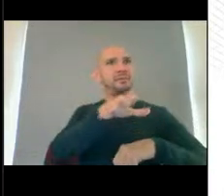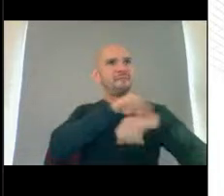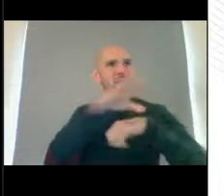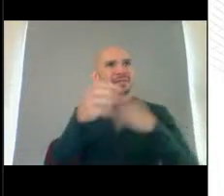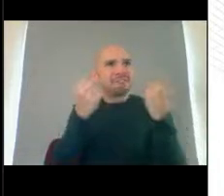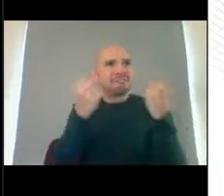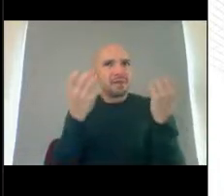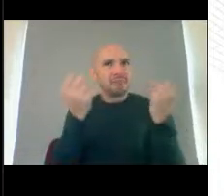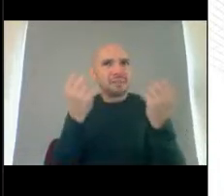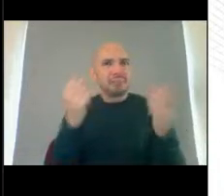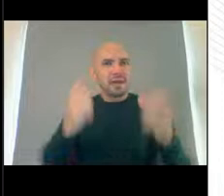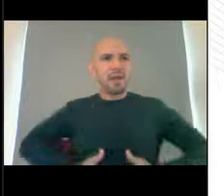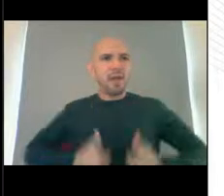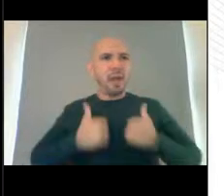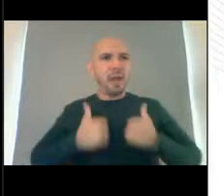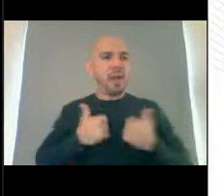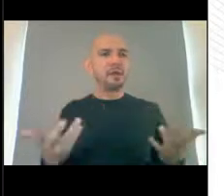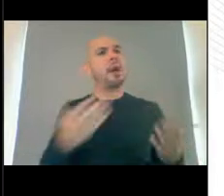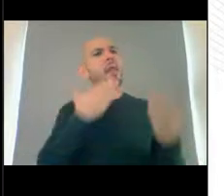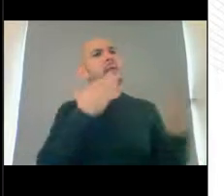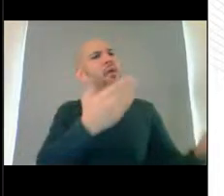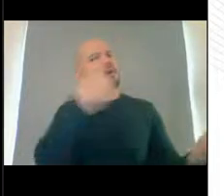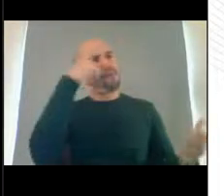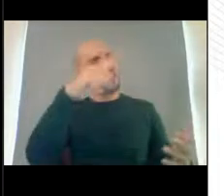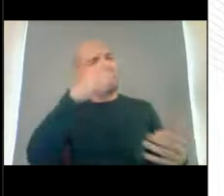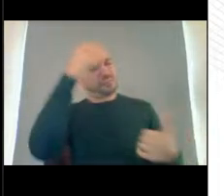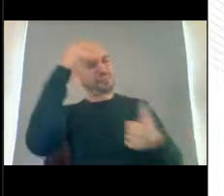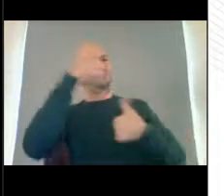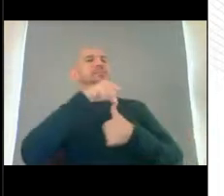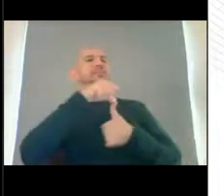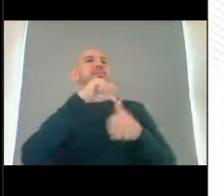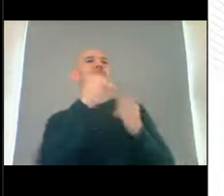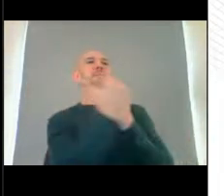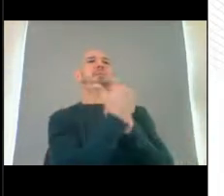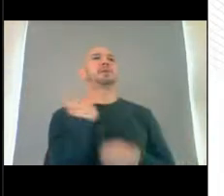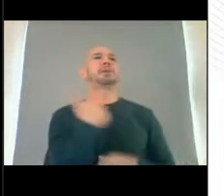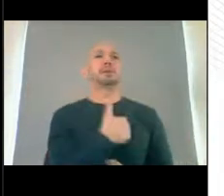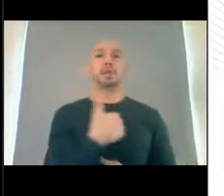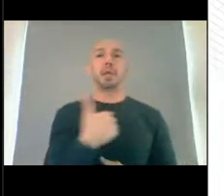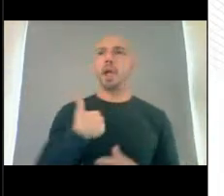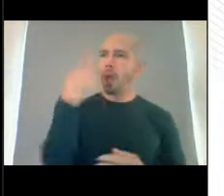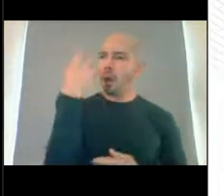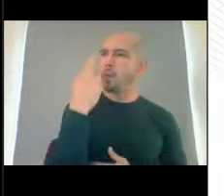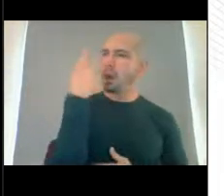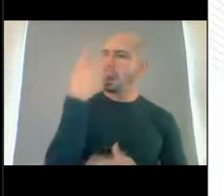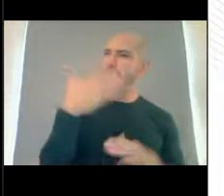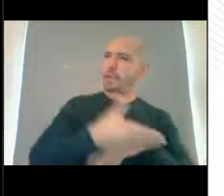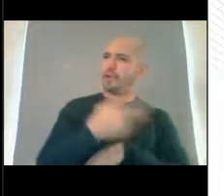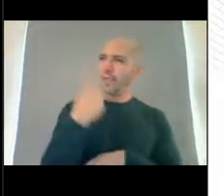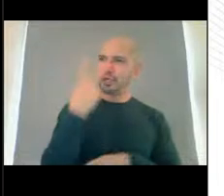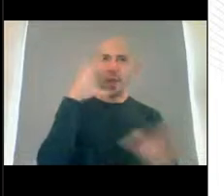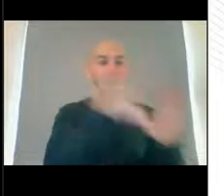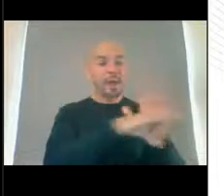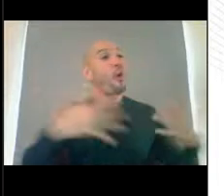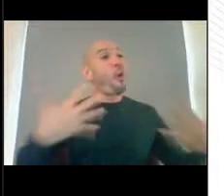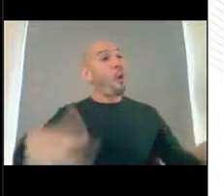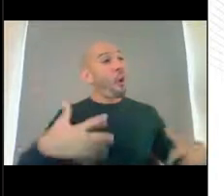letting us know and um we i i realized after i saw the pictures that i had met with